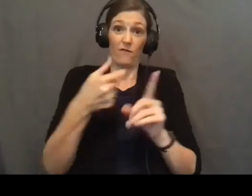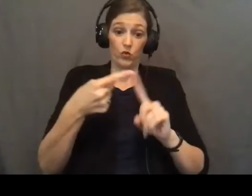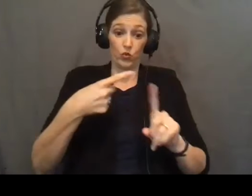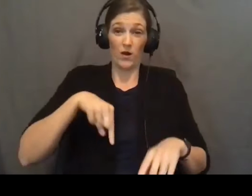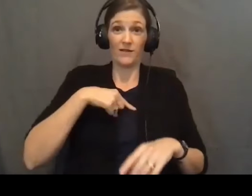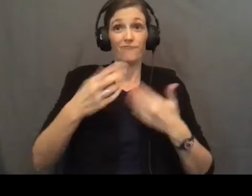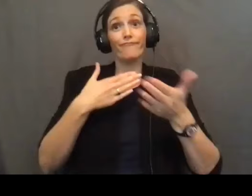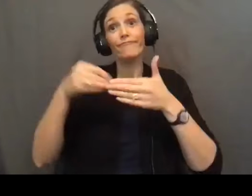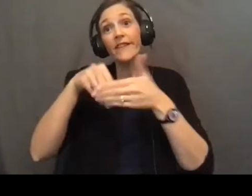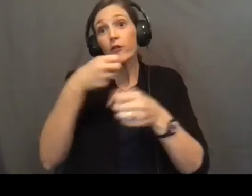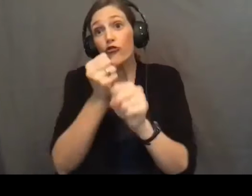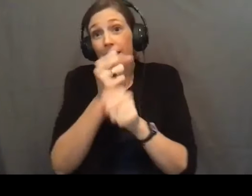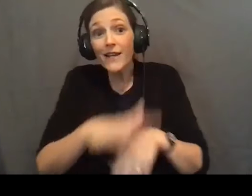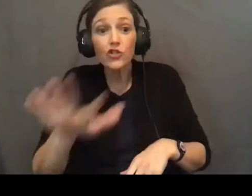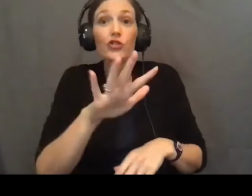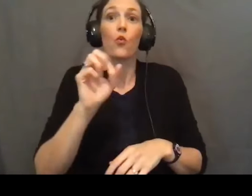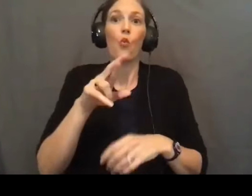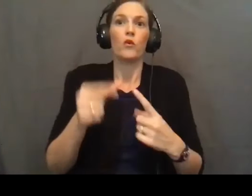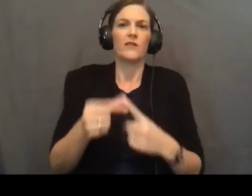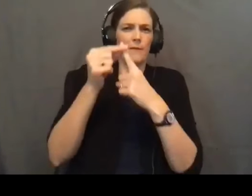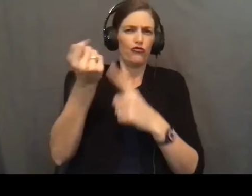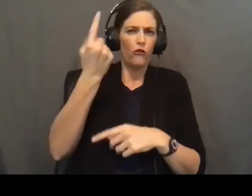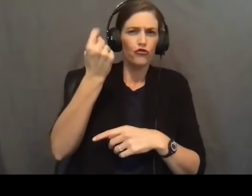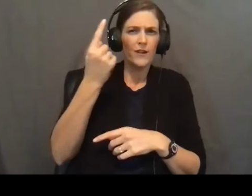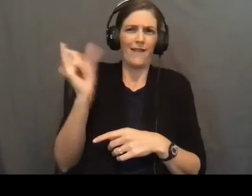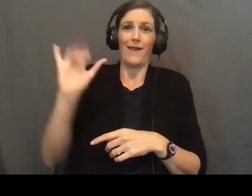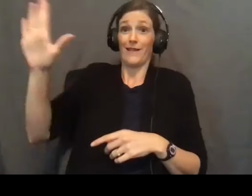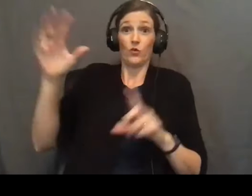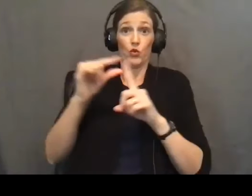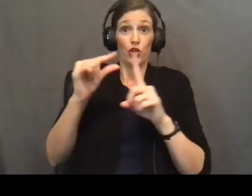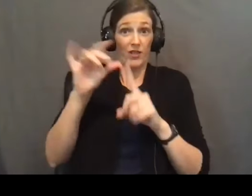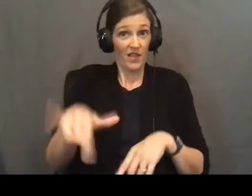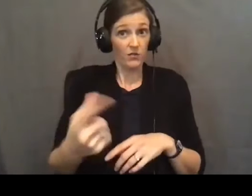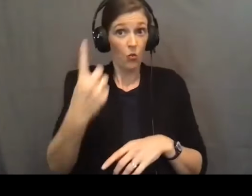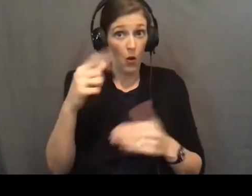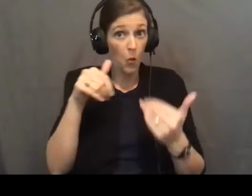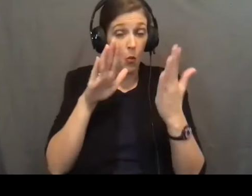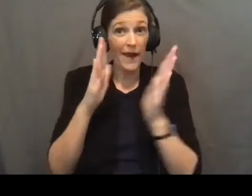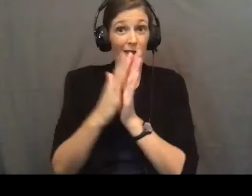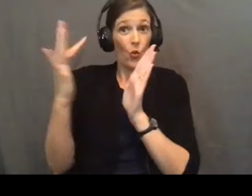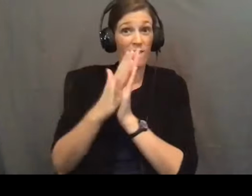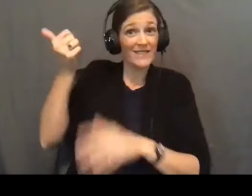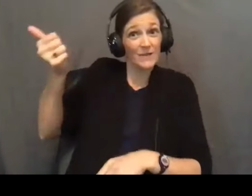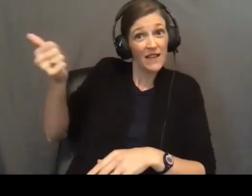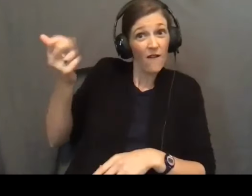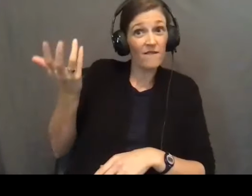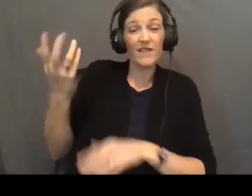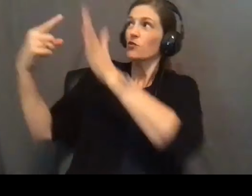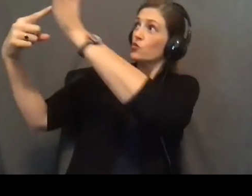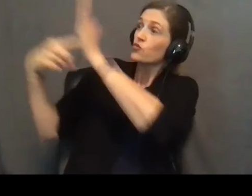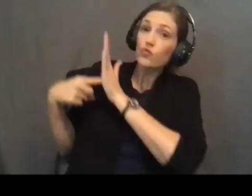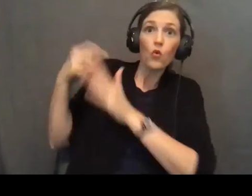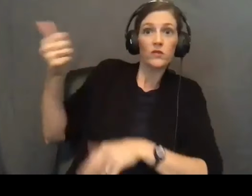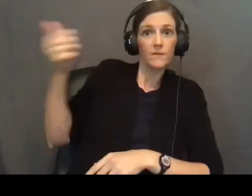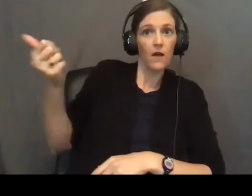in His creation or special revelation, like His Word. That's one way God glorifies Himself. He reveals Himself to